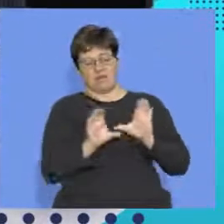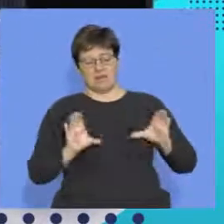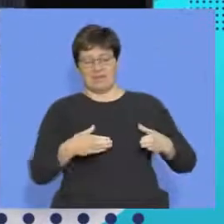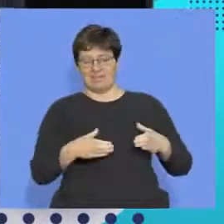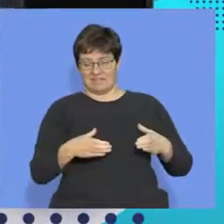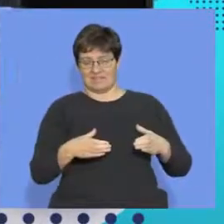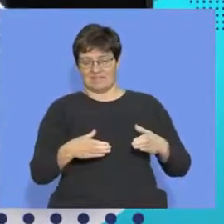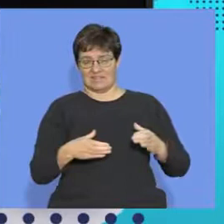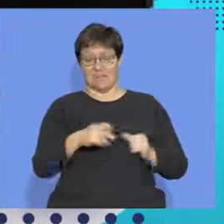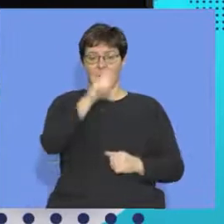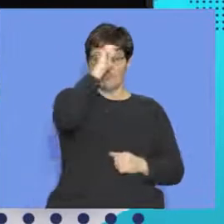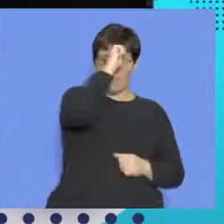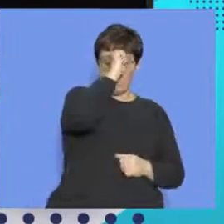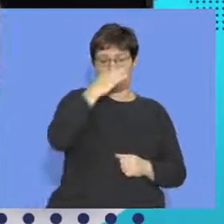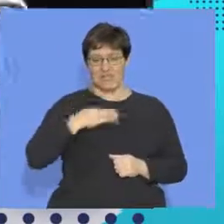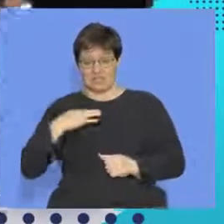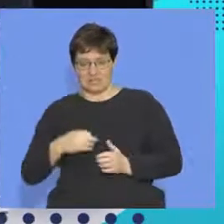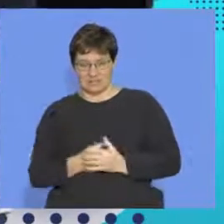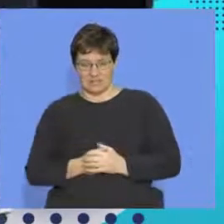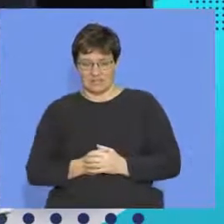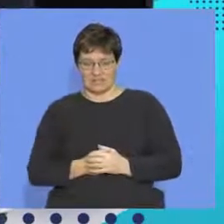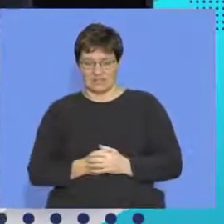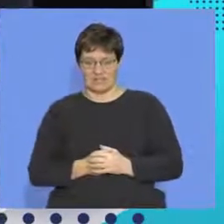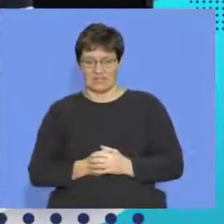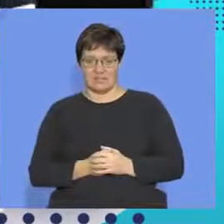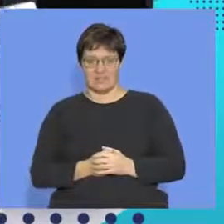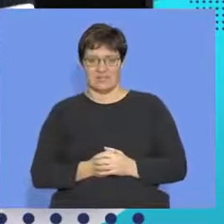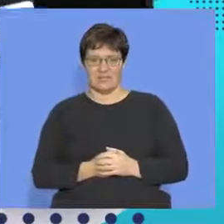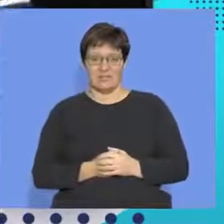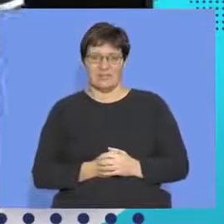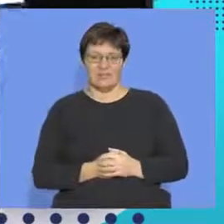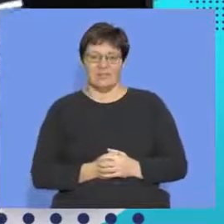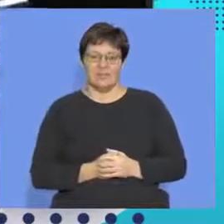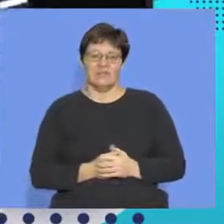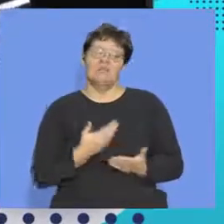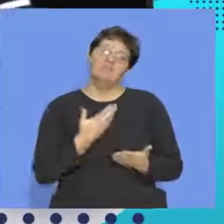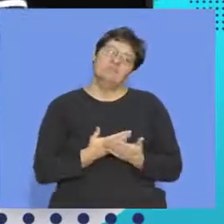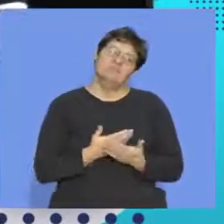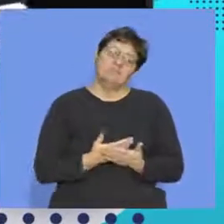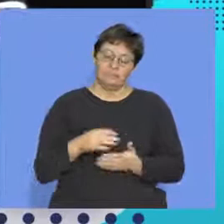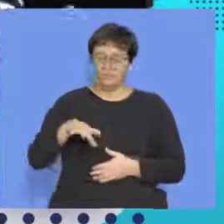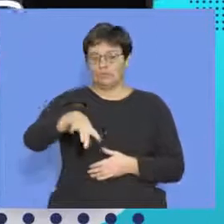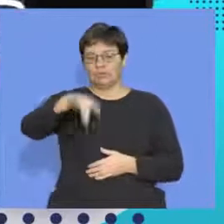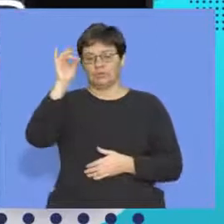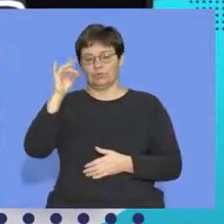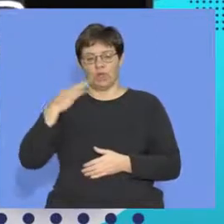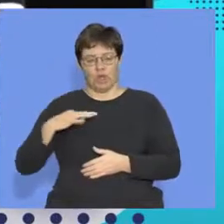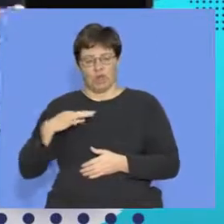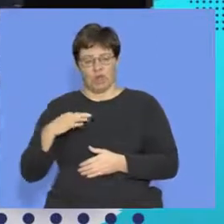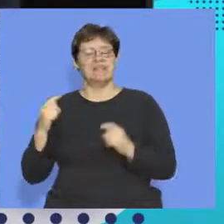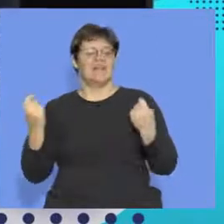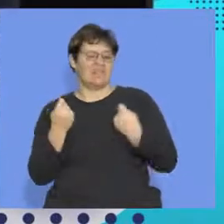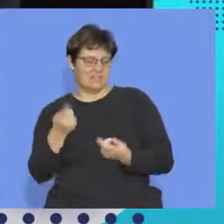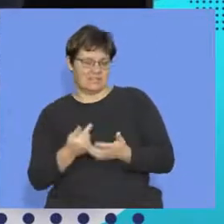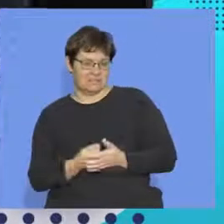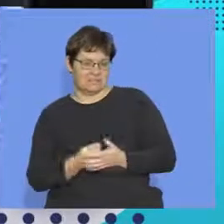a classroom with boys and girls. So the probability of choosing a girl, it's an